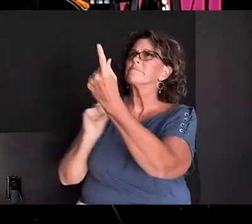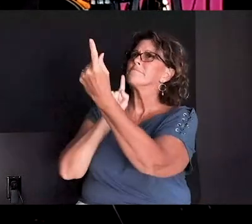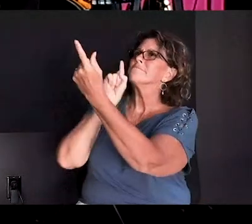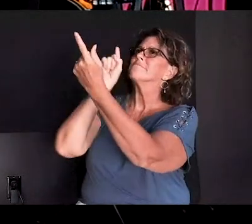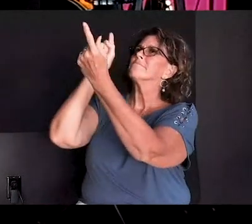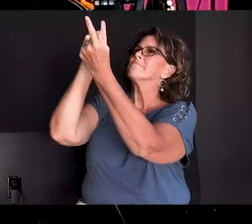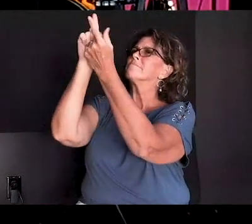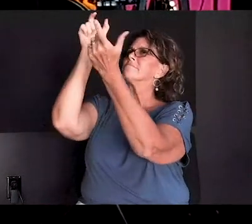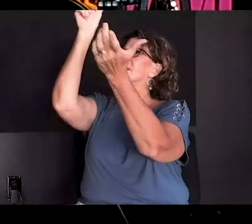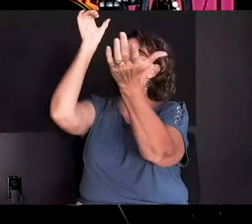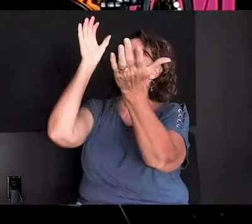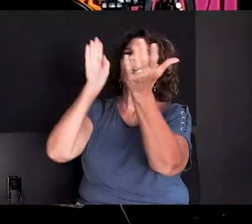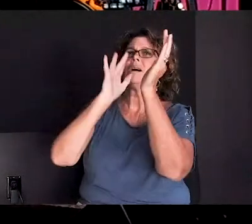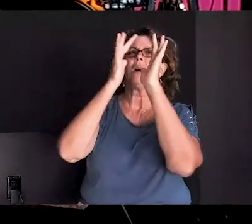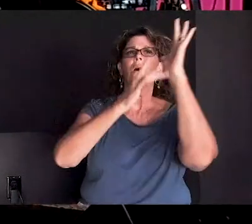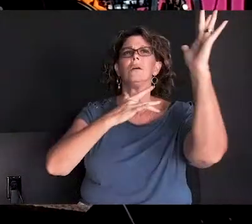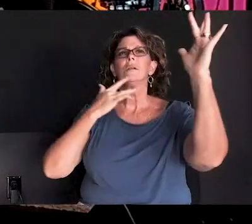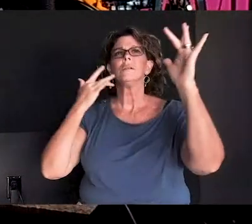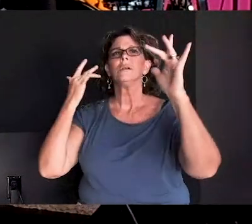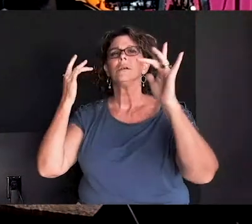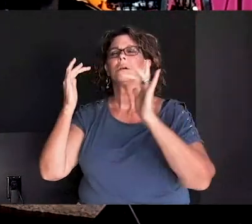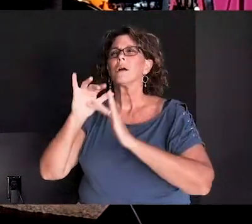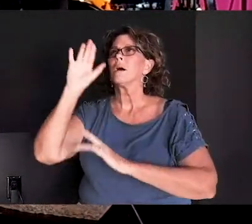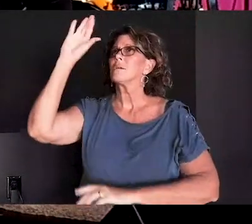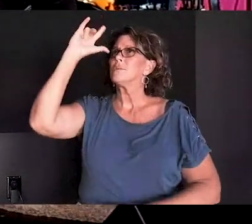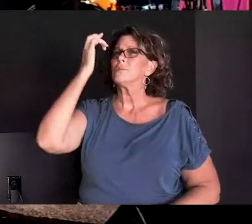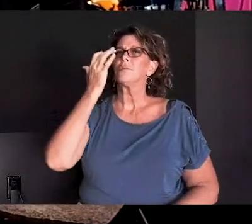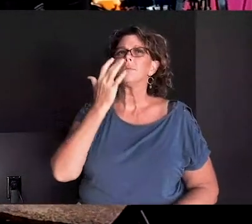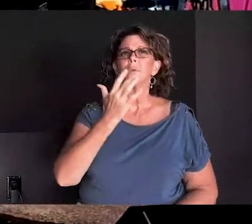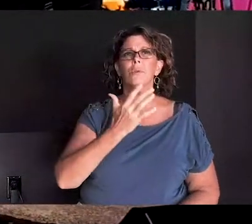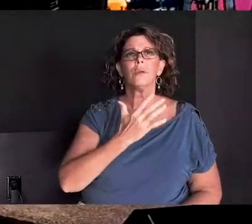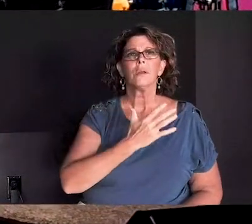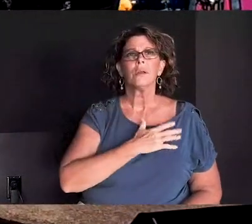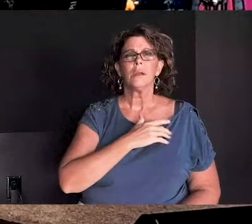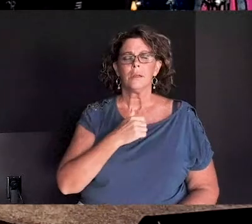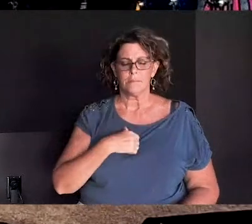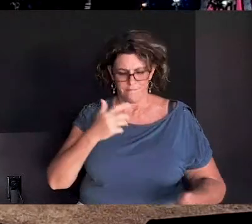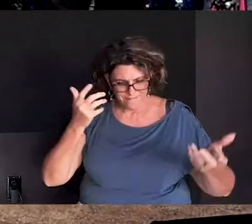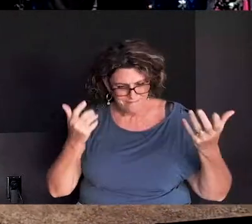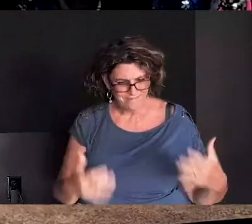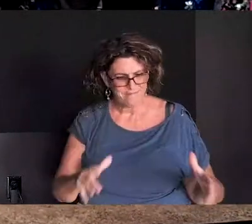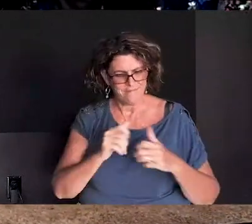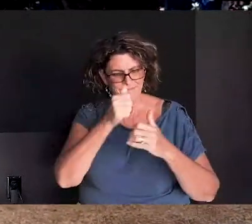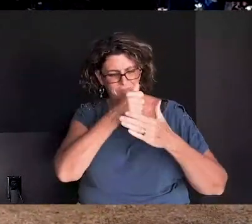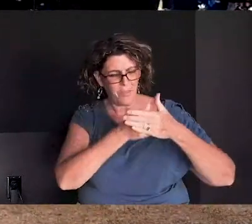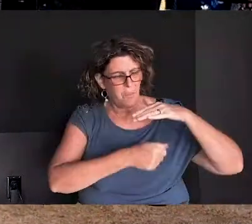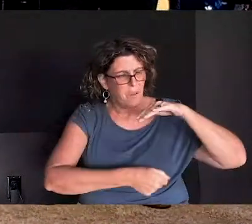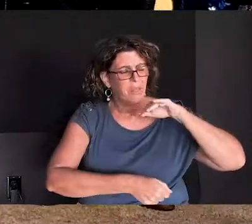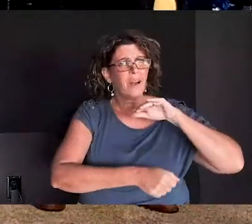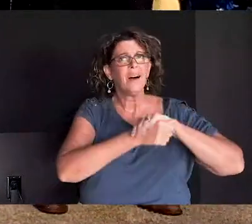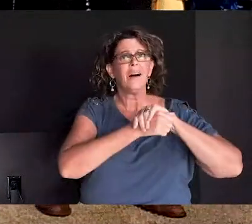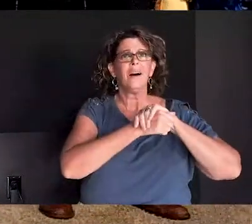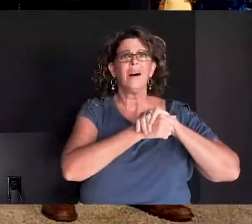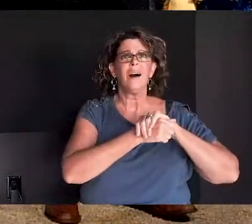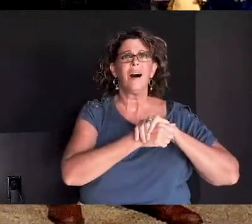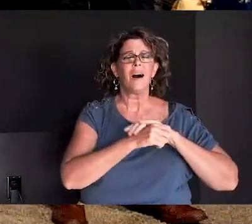the Father, I fall into grace. I'm done with the hiding, no